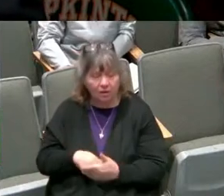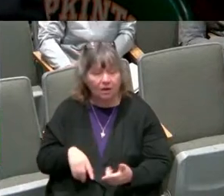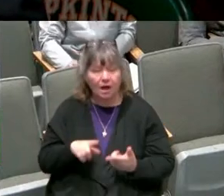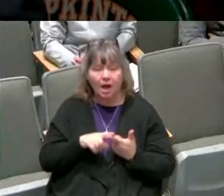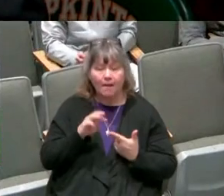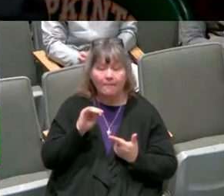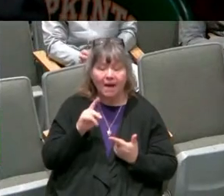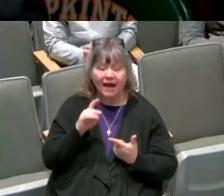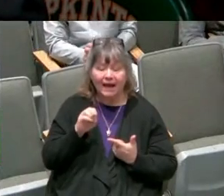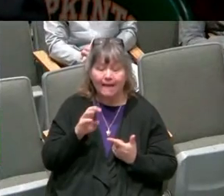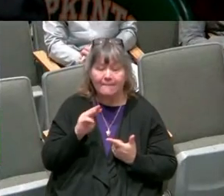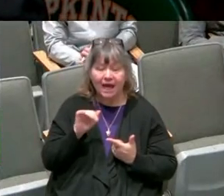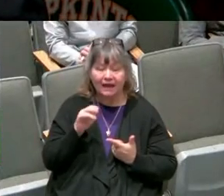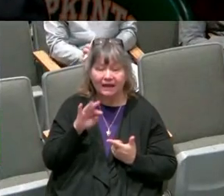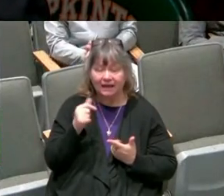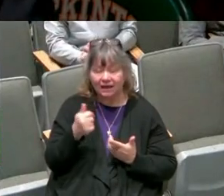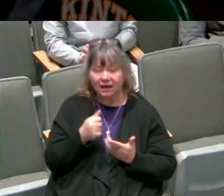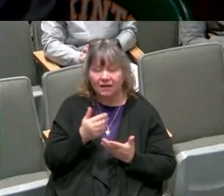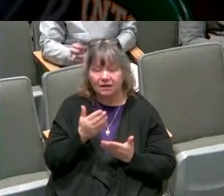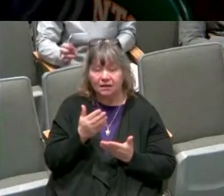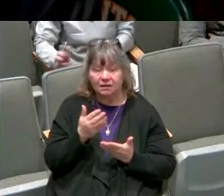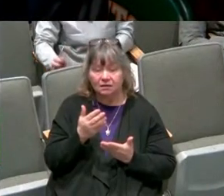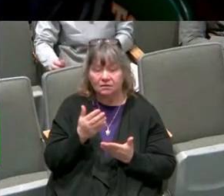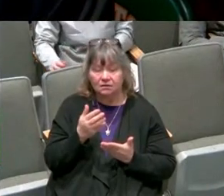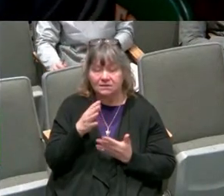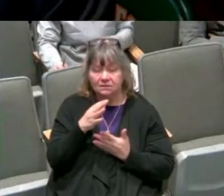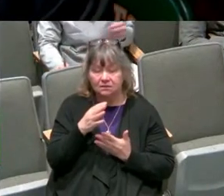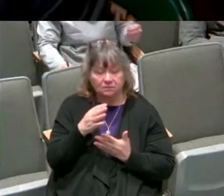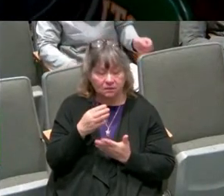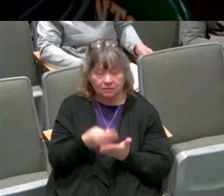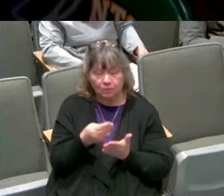Mike Manning the appropriation committee recommends approval